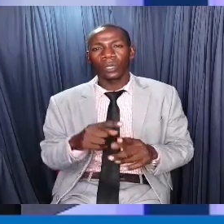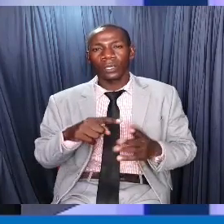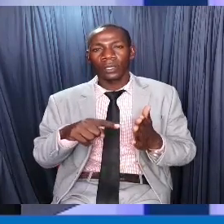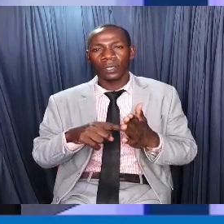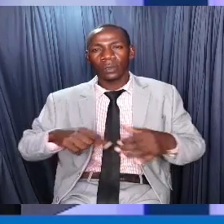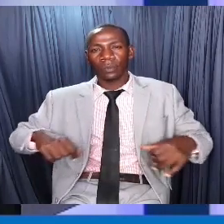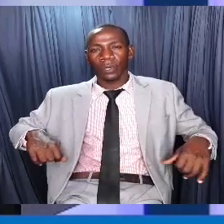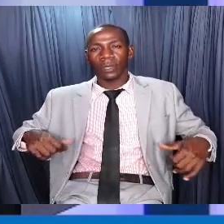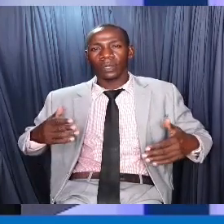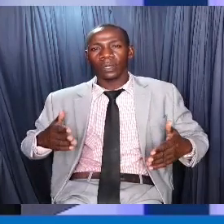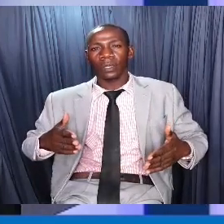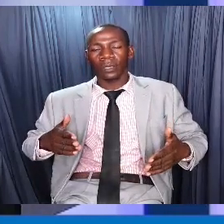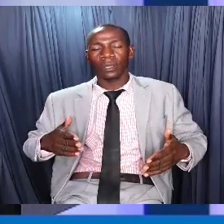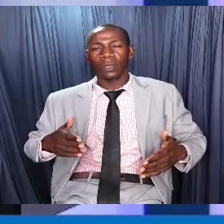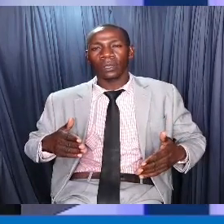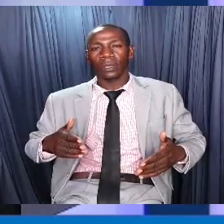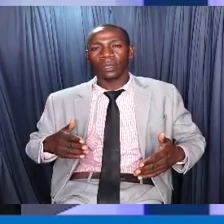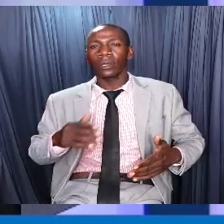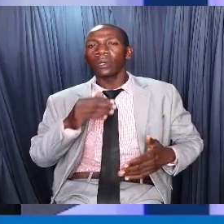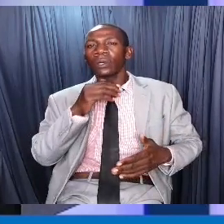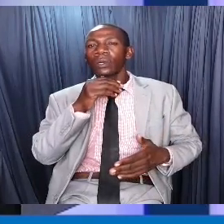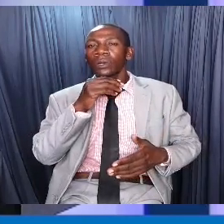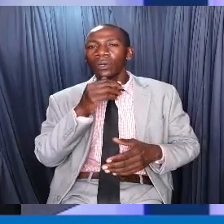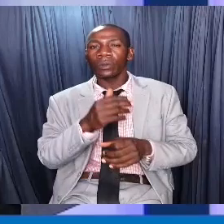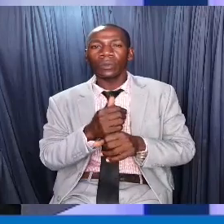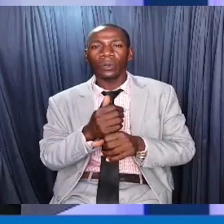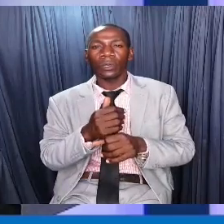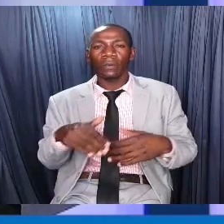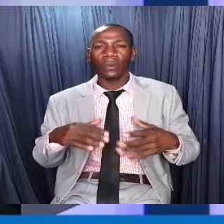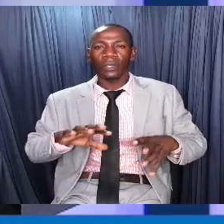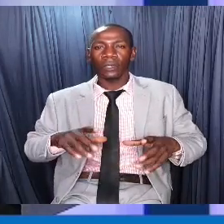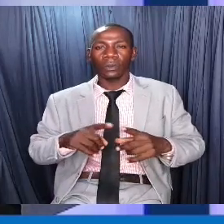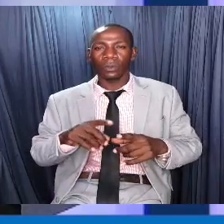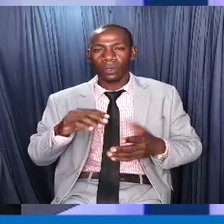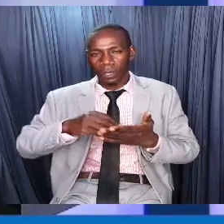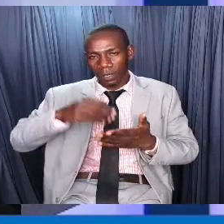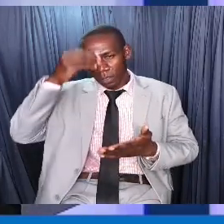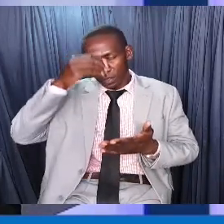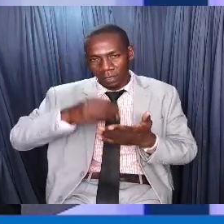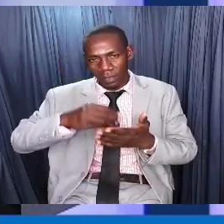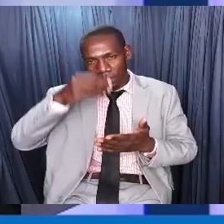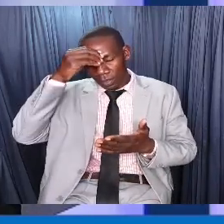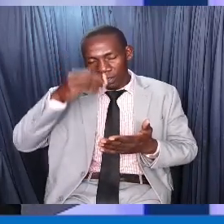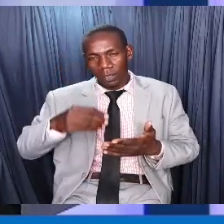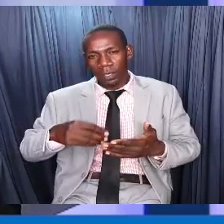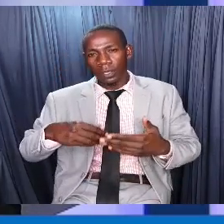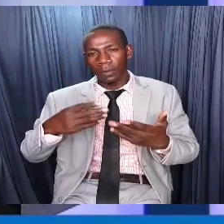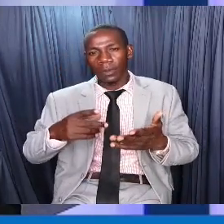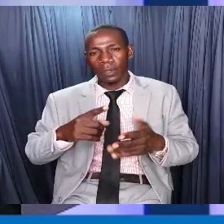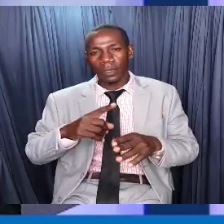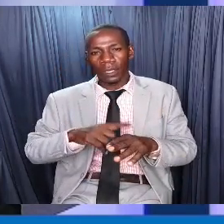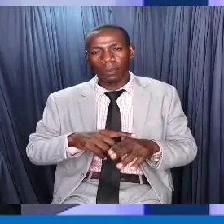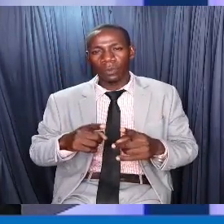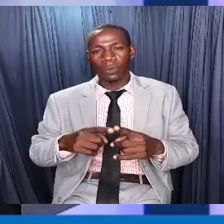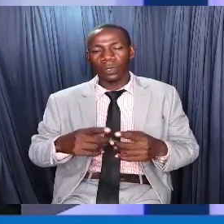so pride here kwanza hakukubalishi ufundishwe first of all doesn't give you a chance to learn. It can't give you a chance to